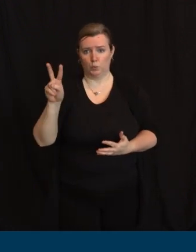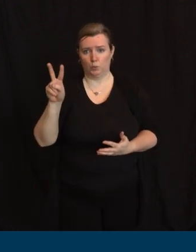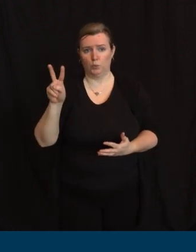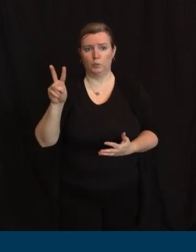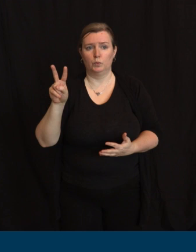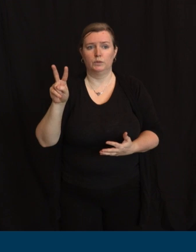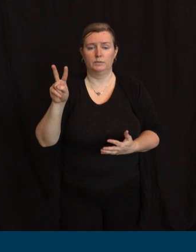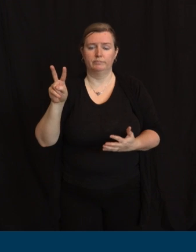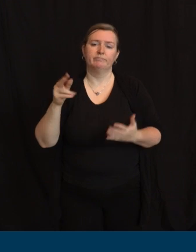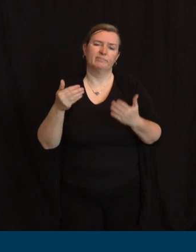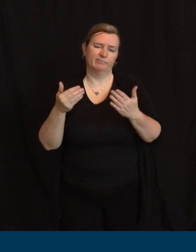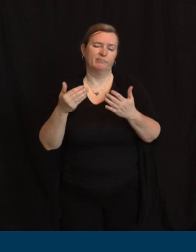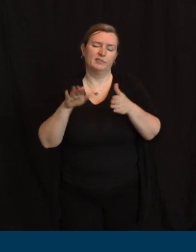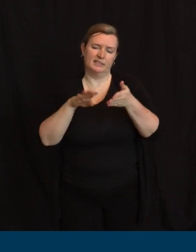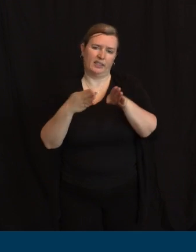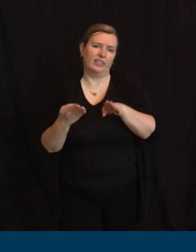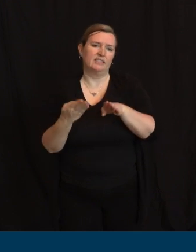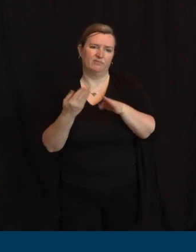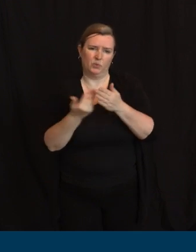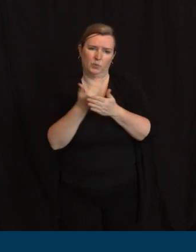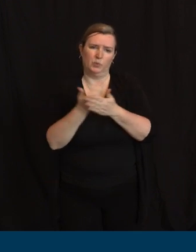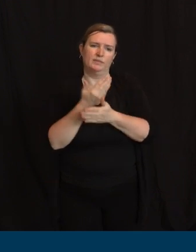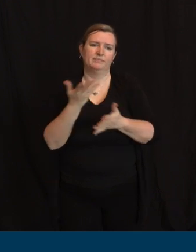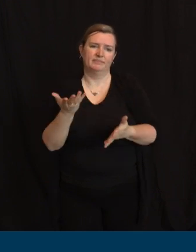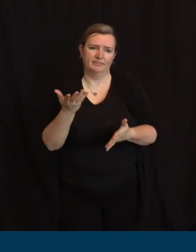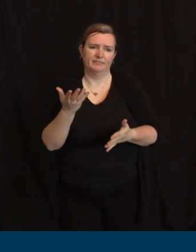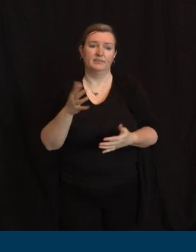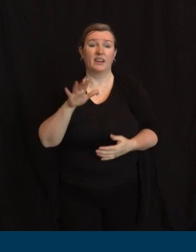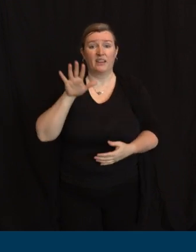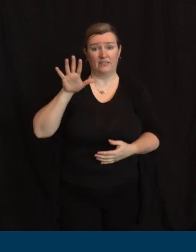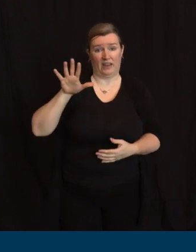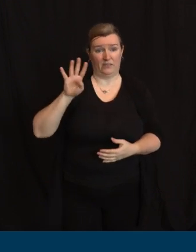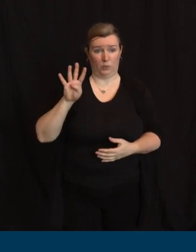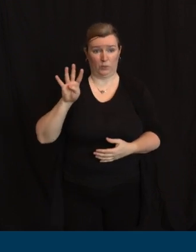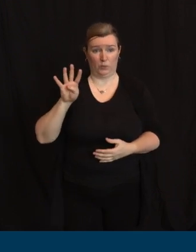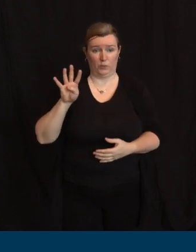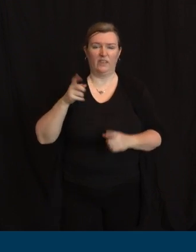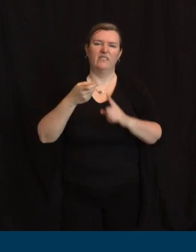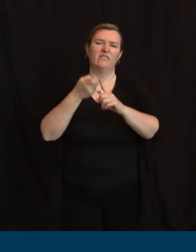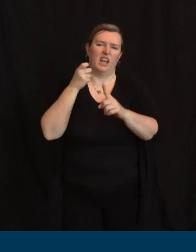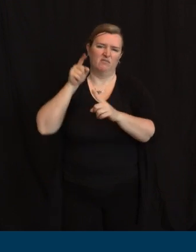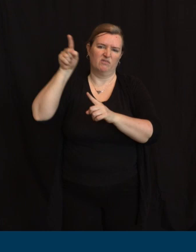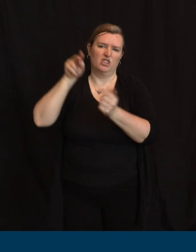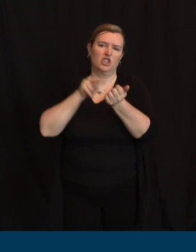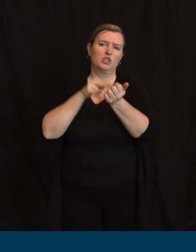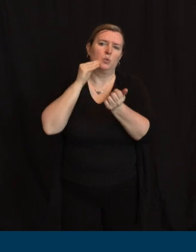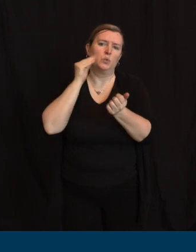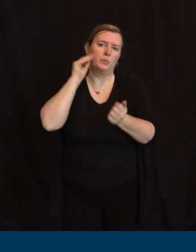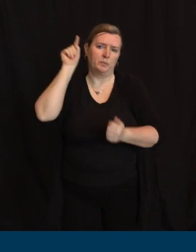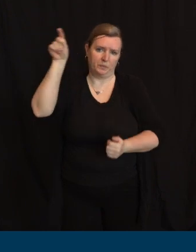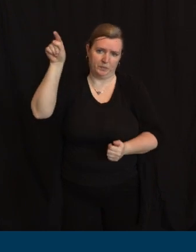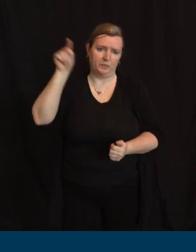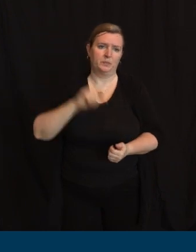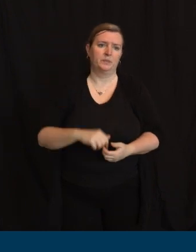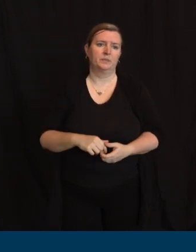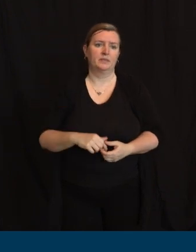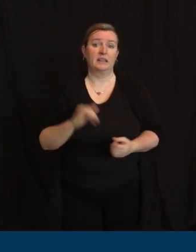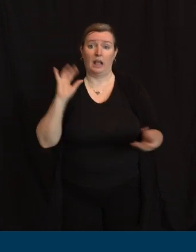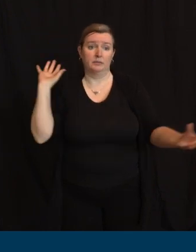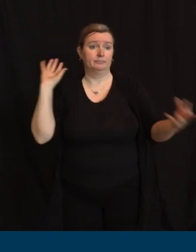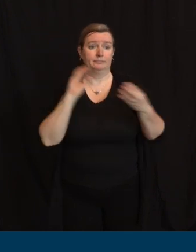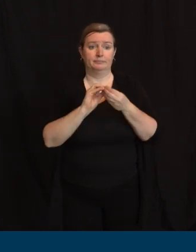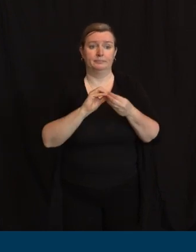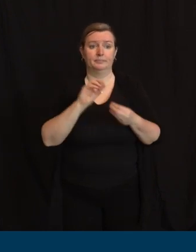which 54 were residents of long-term care facilities. We now have a total of